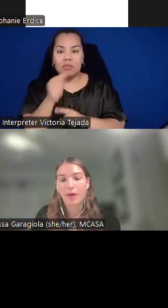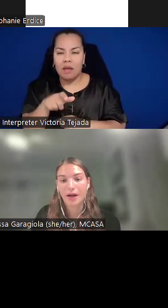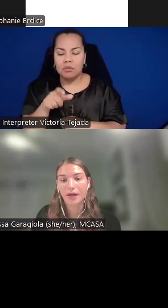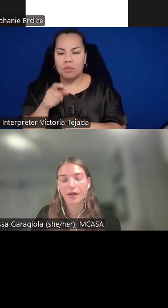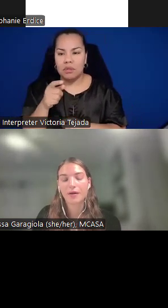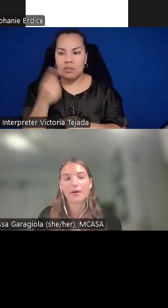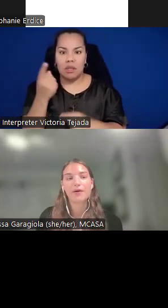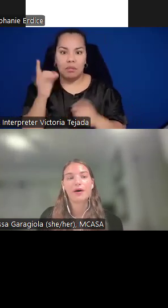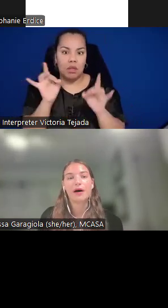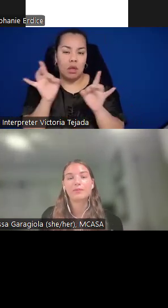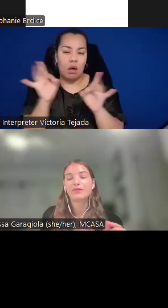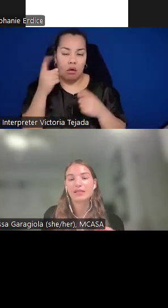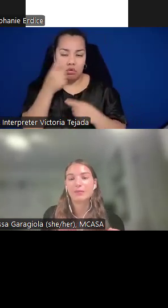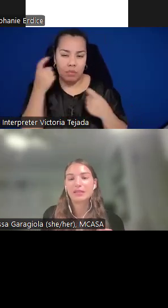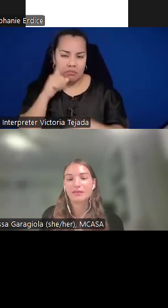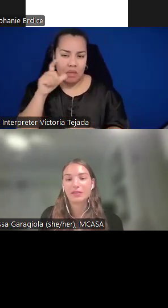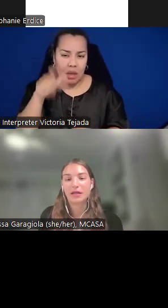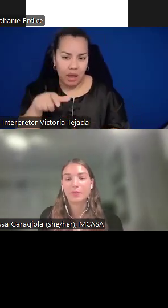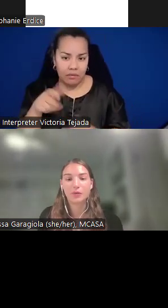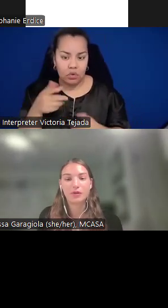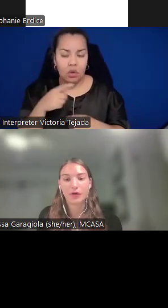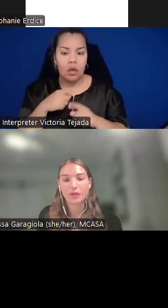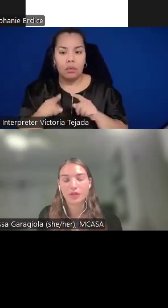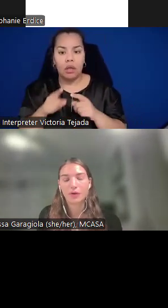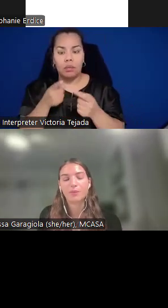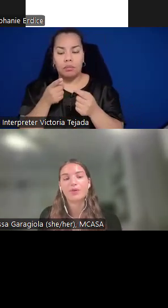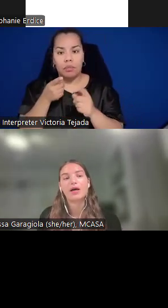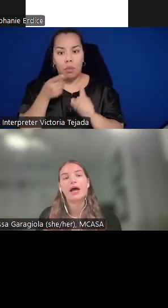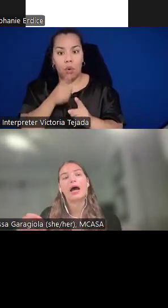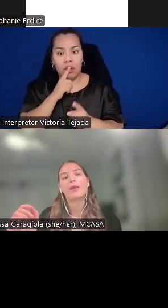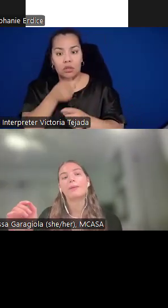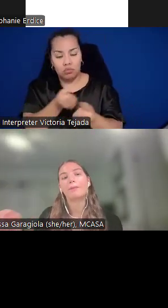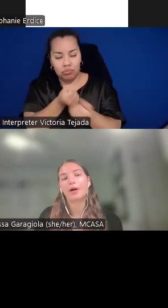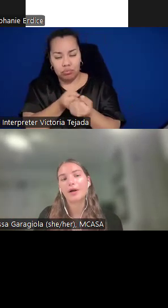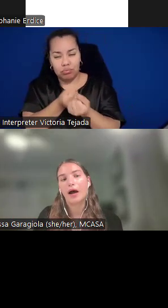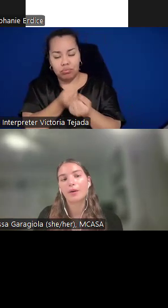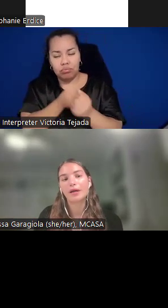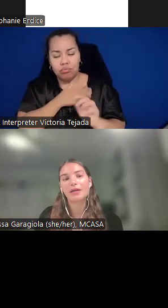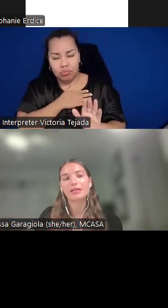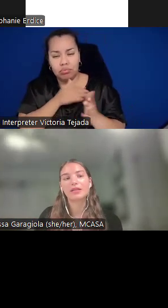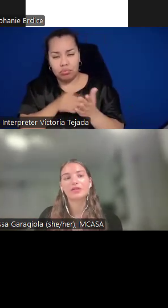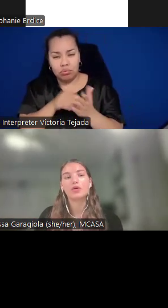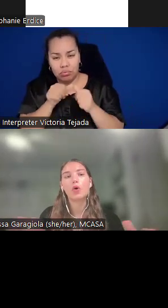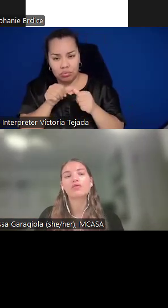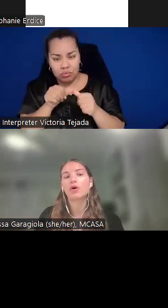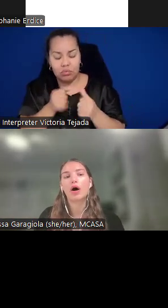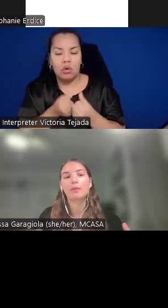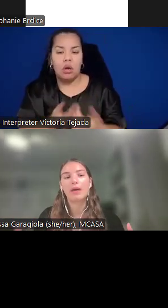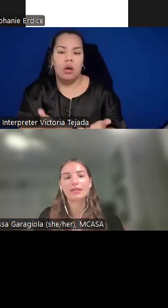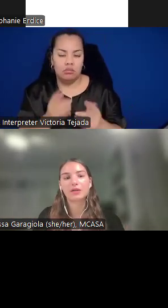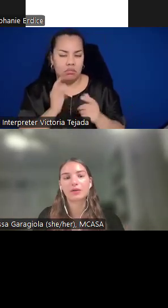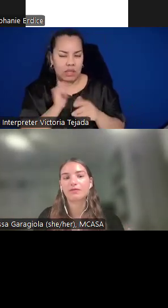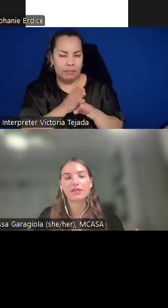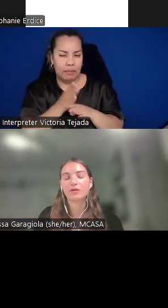is traumatic. So that's the main difference there between those two. And then burnout is this